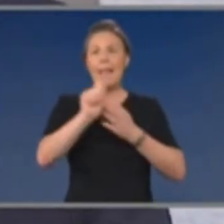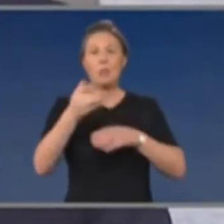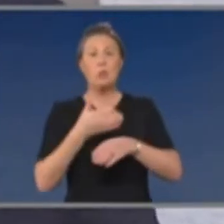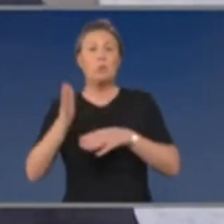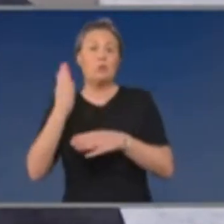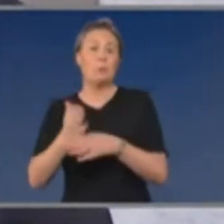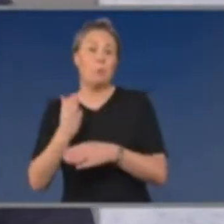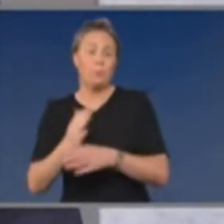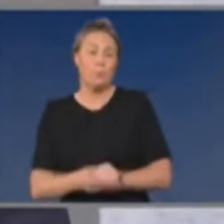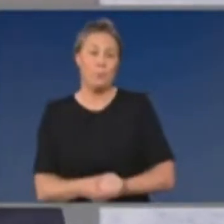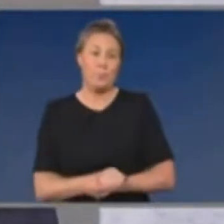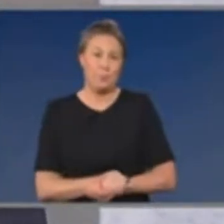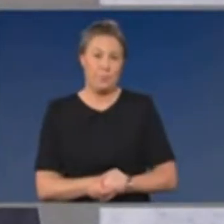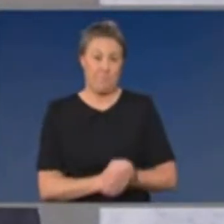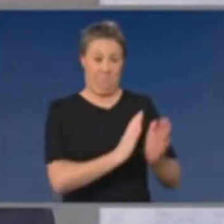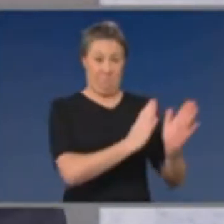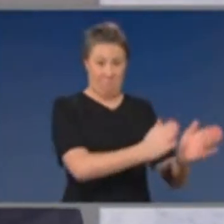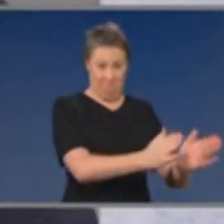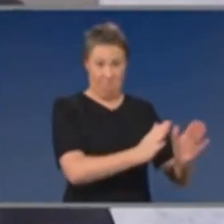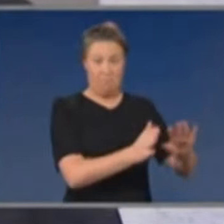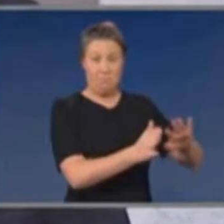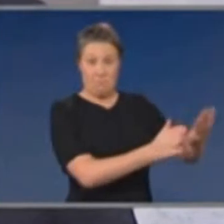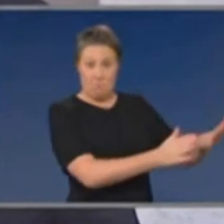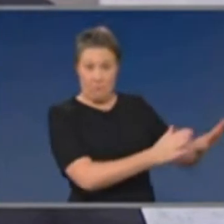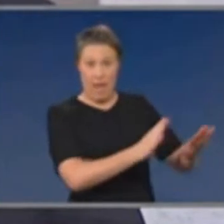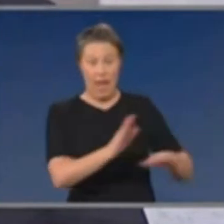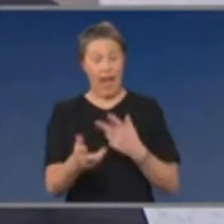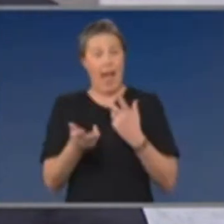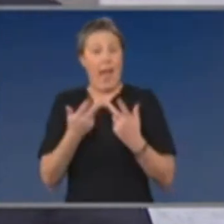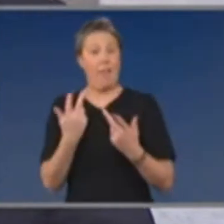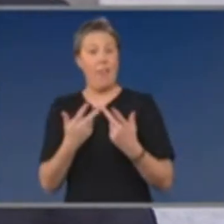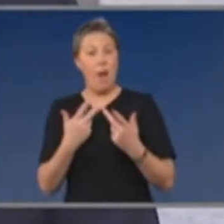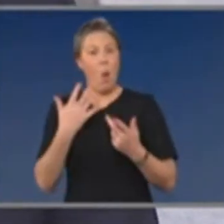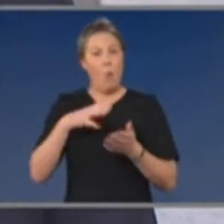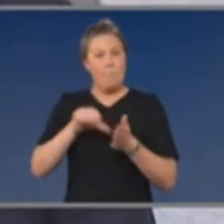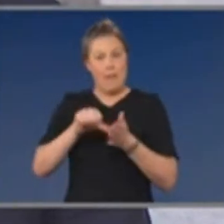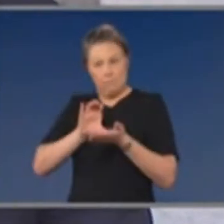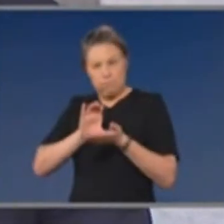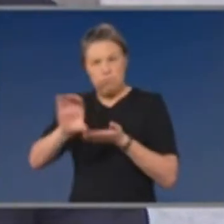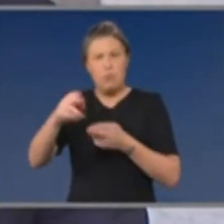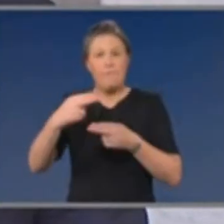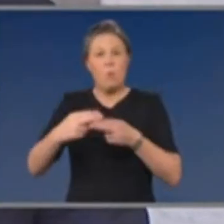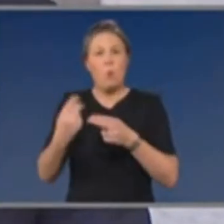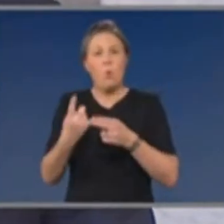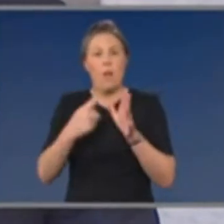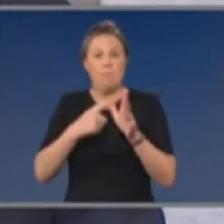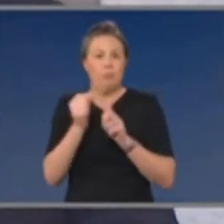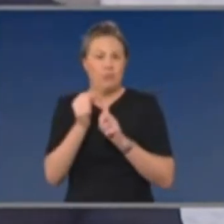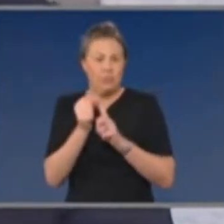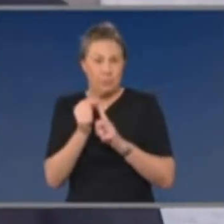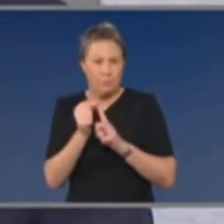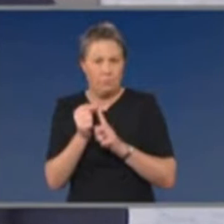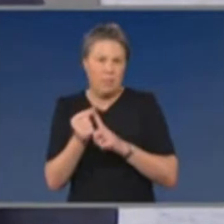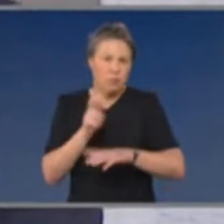need. Now, the other decision we're making today is to extend the arrangements we have for apprentices. And that means that we've